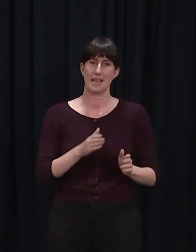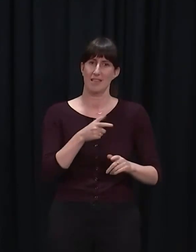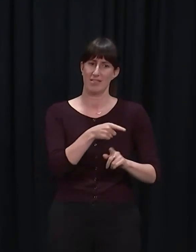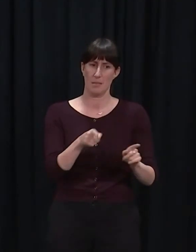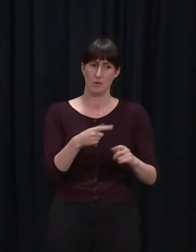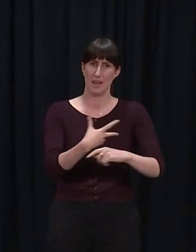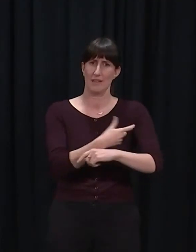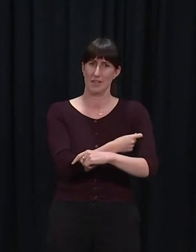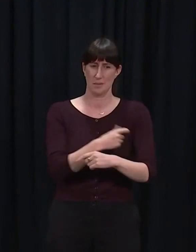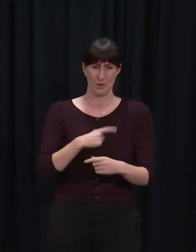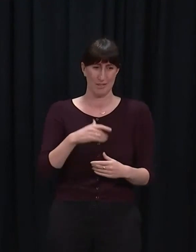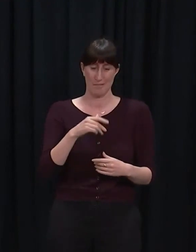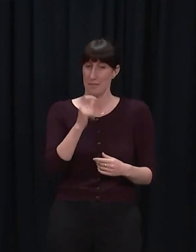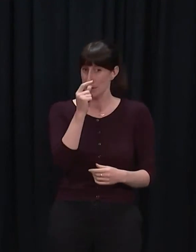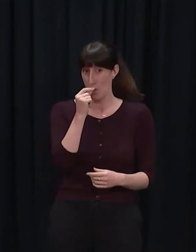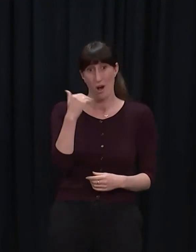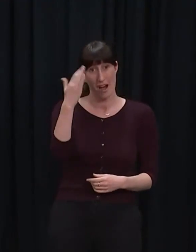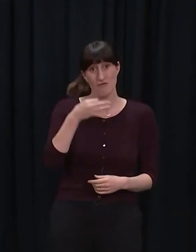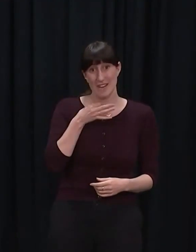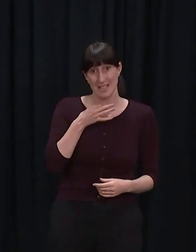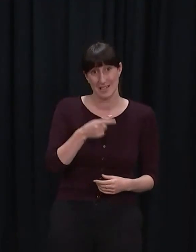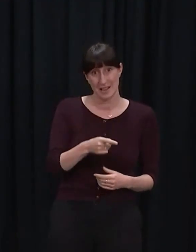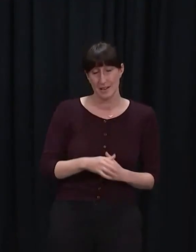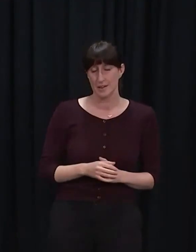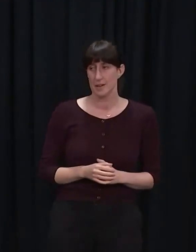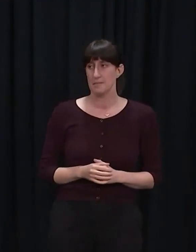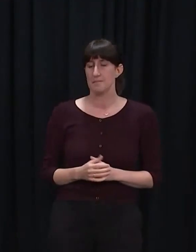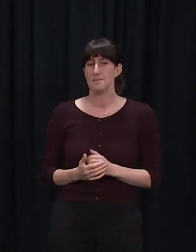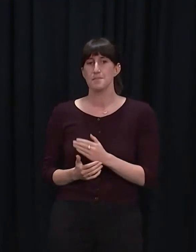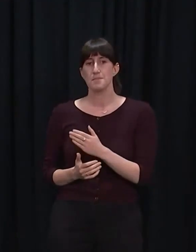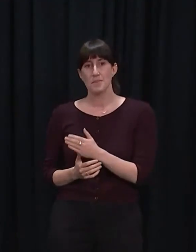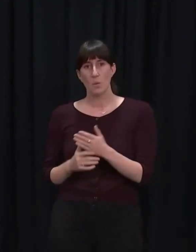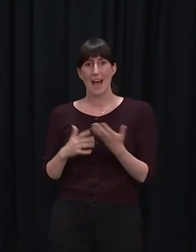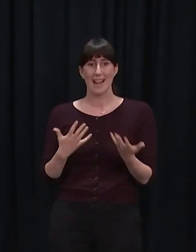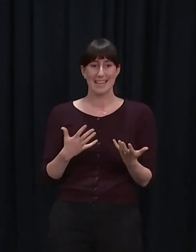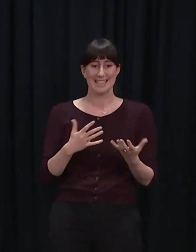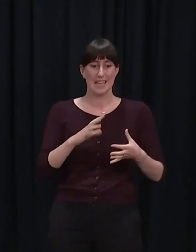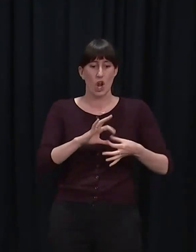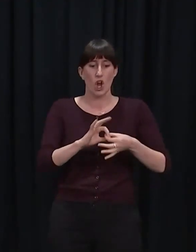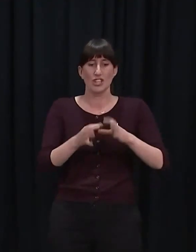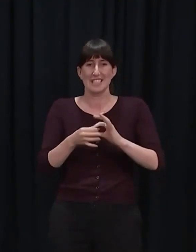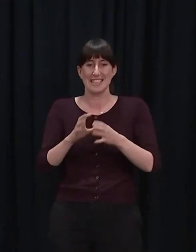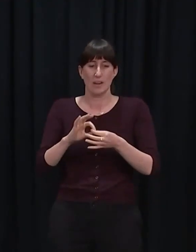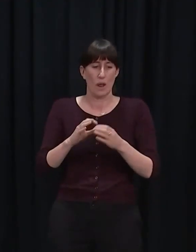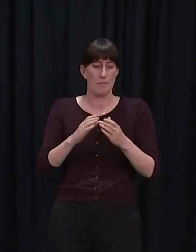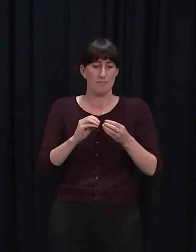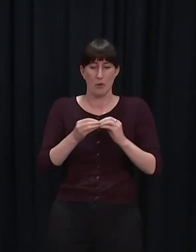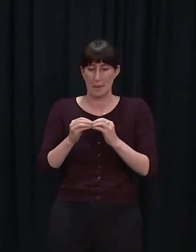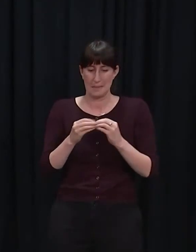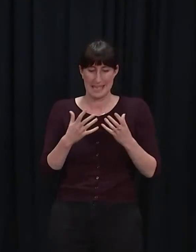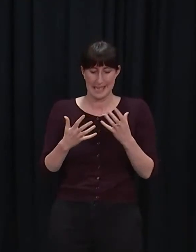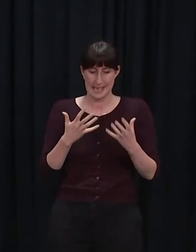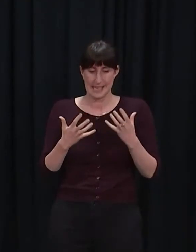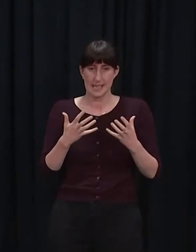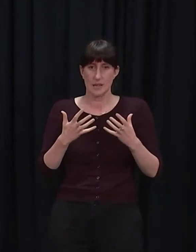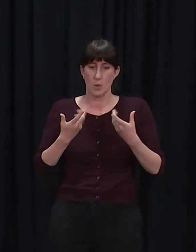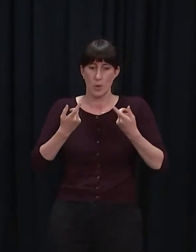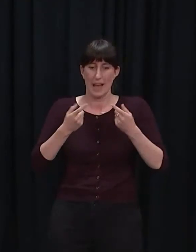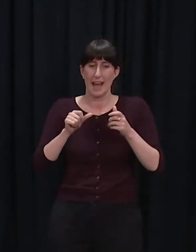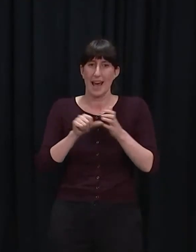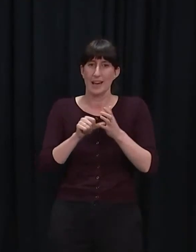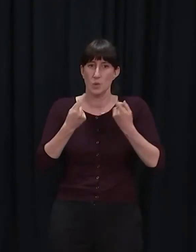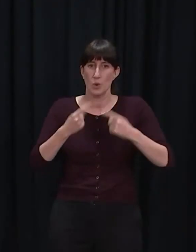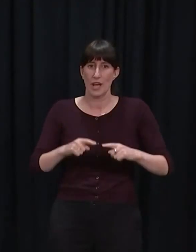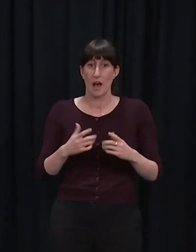have looked at it, and ultimately it was the logistical considerations that made that not something that we wanted to implement in the short term. We've never